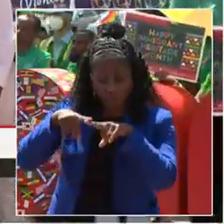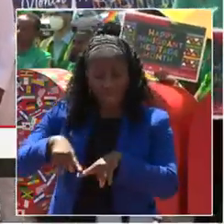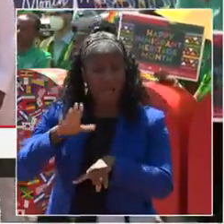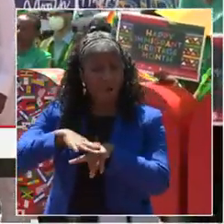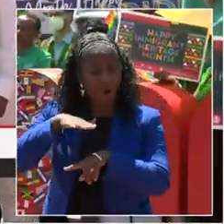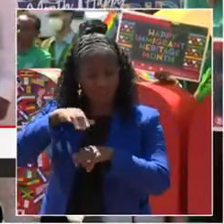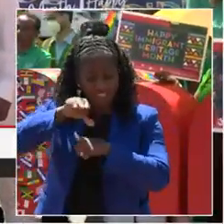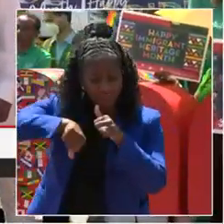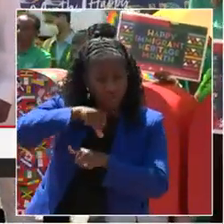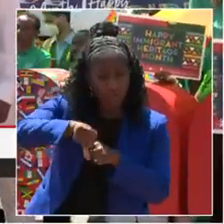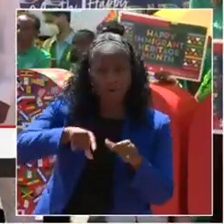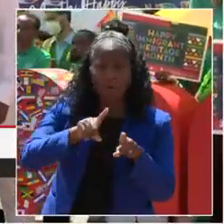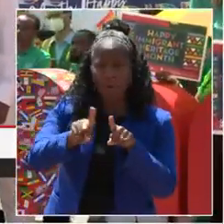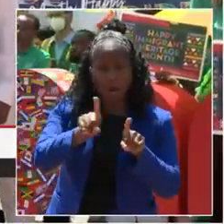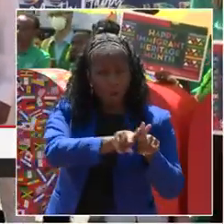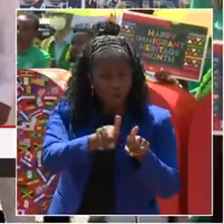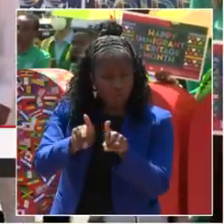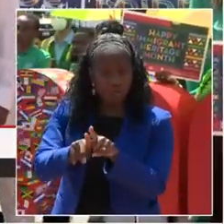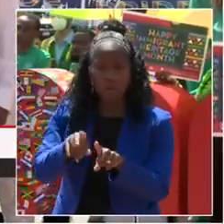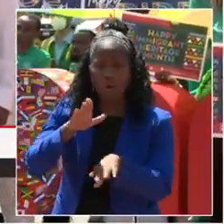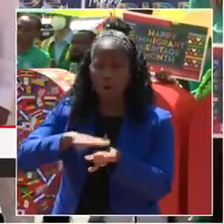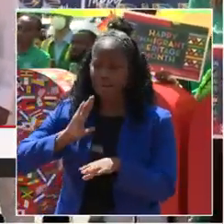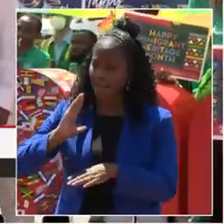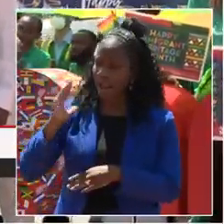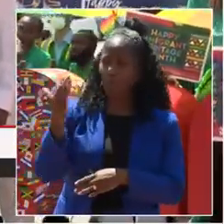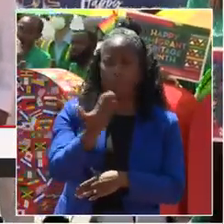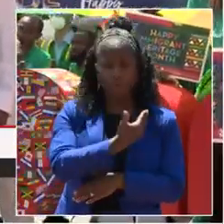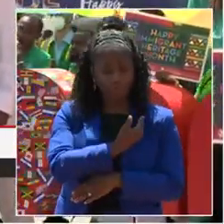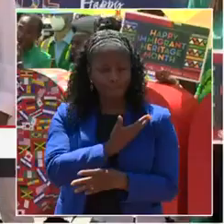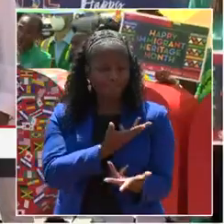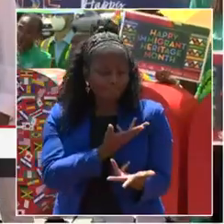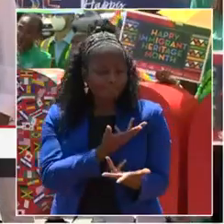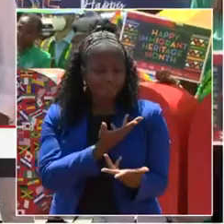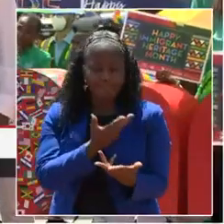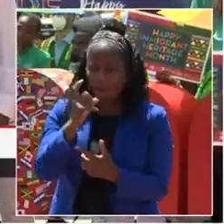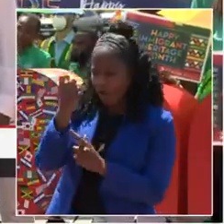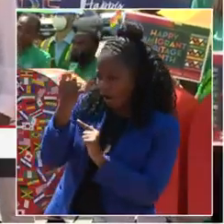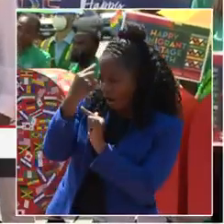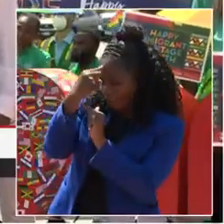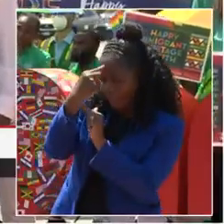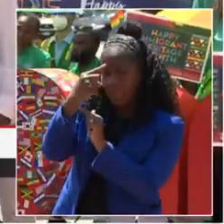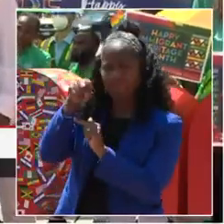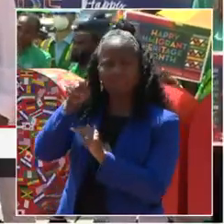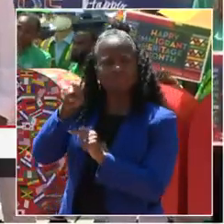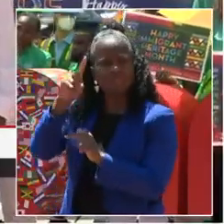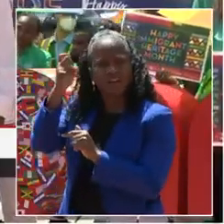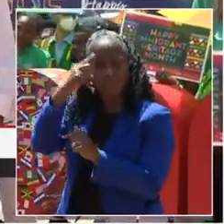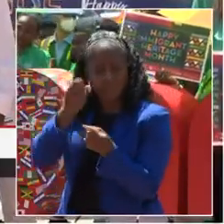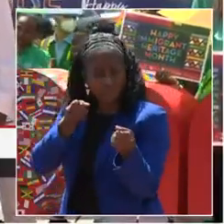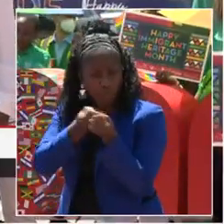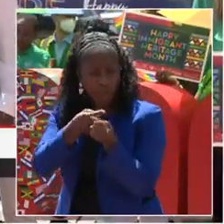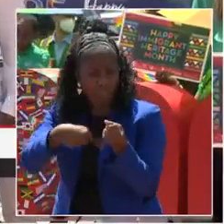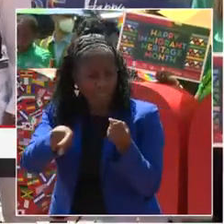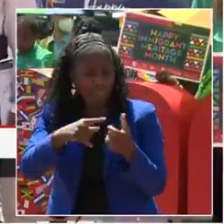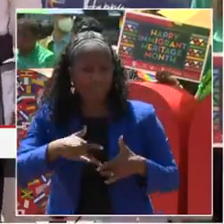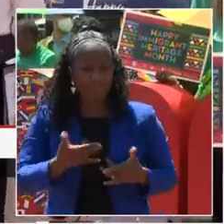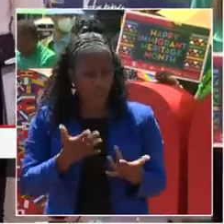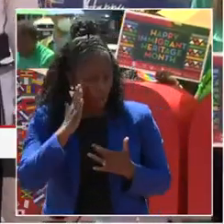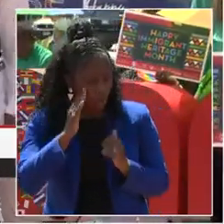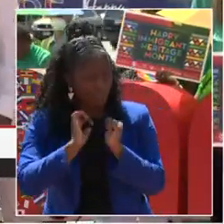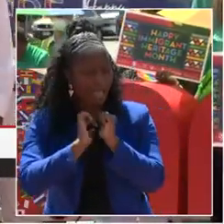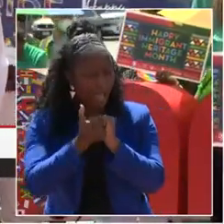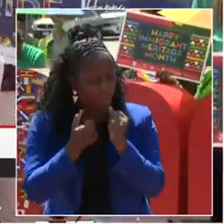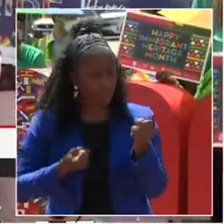each other, but also on our government, who has supported events and knows how to support